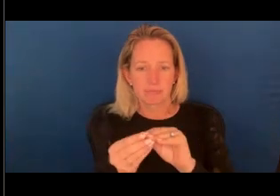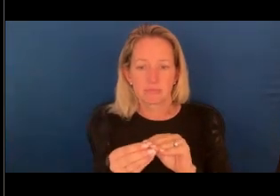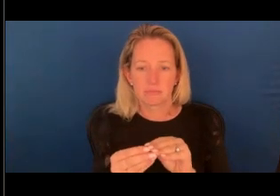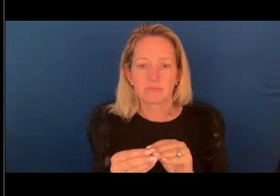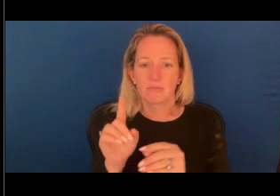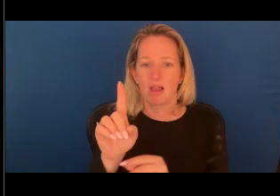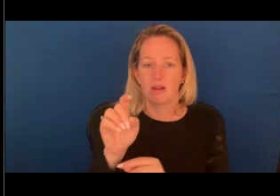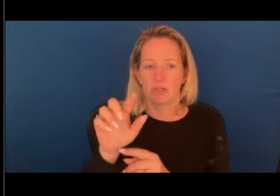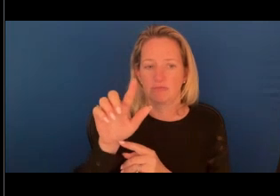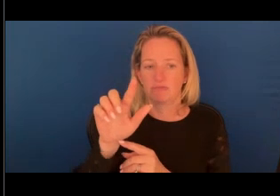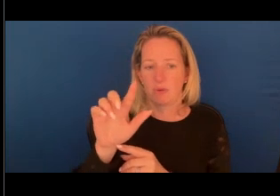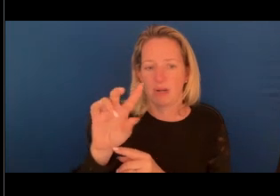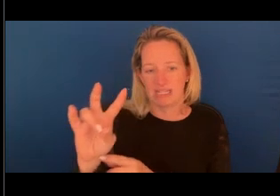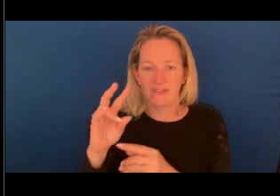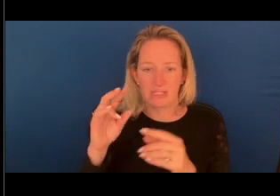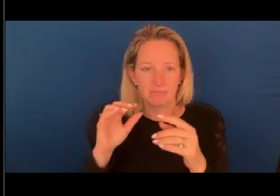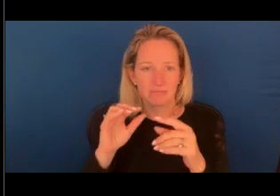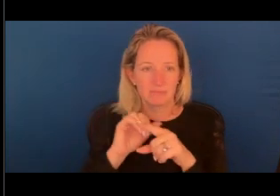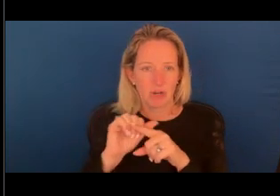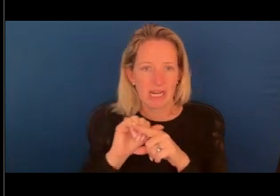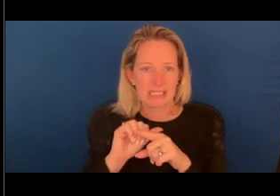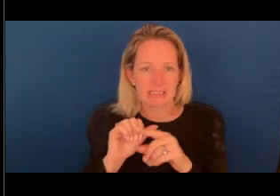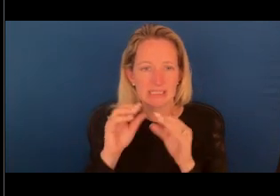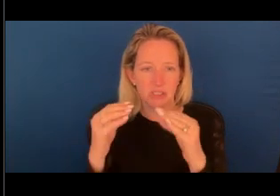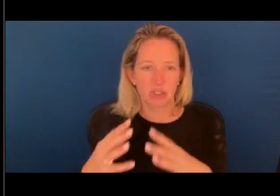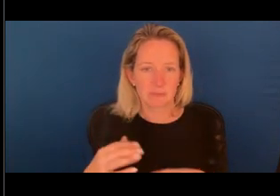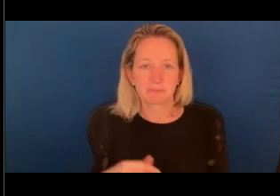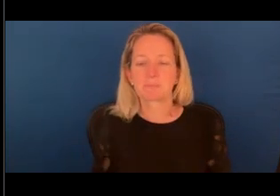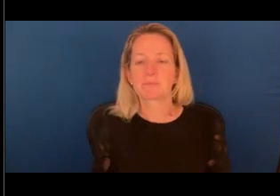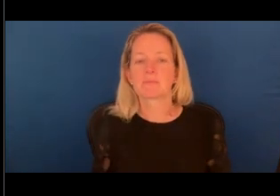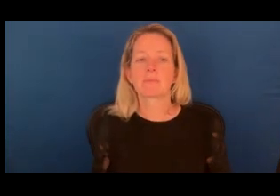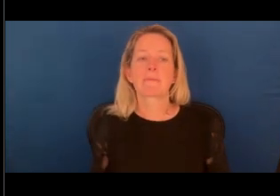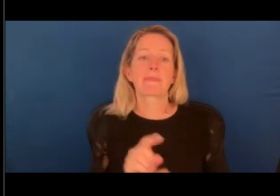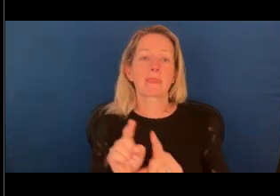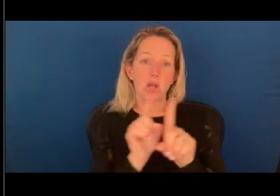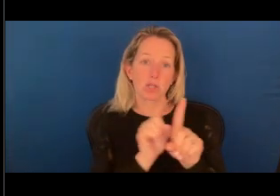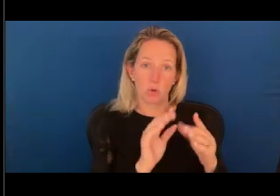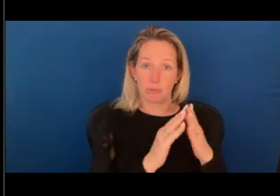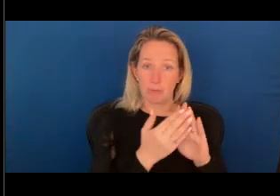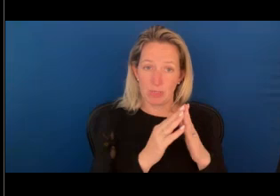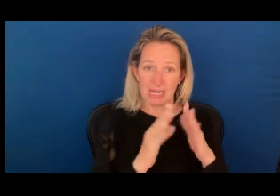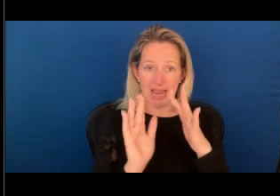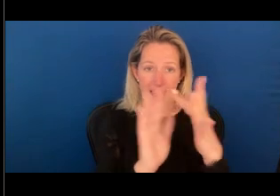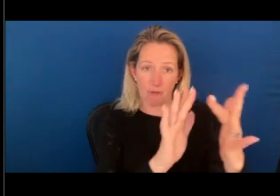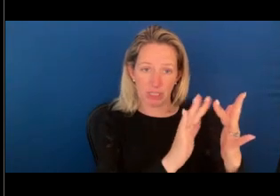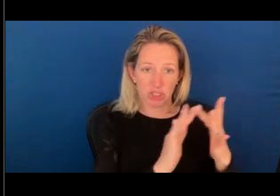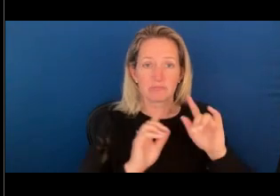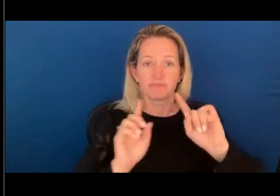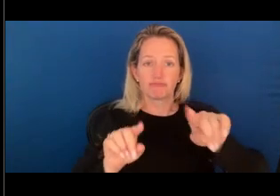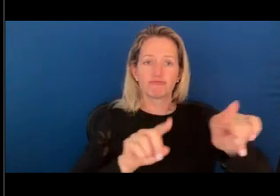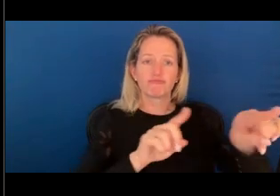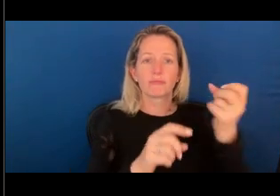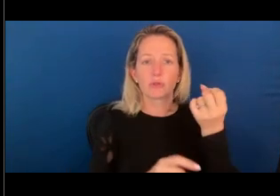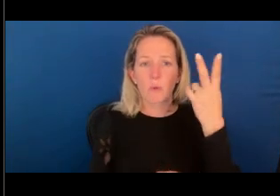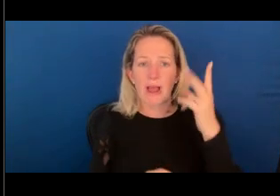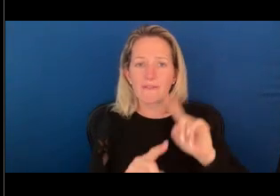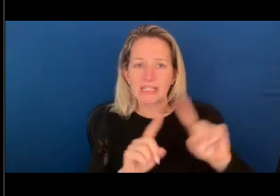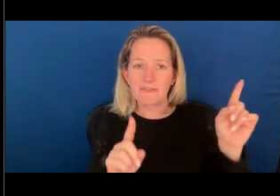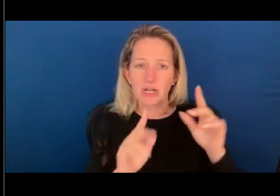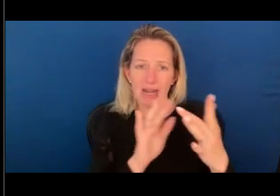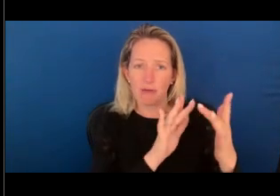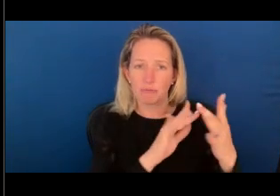kind of footed more by myself will be some community outreach over the course of the project, attending 12 different outreach programs in